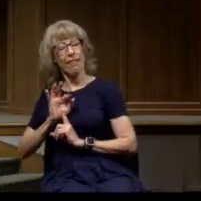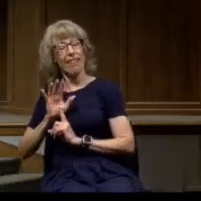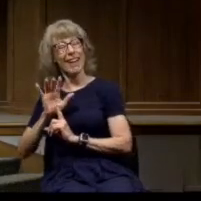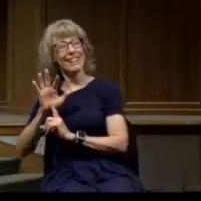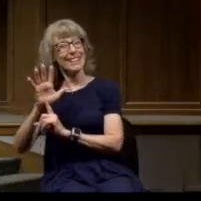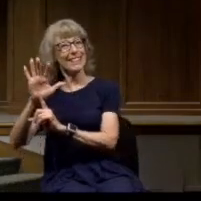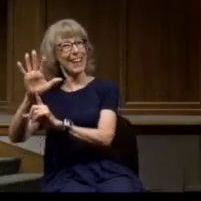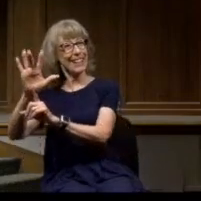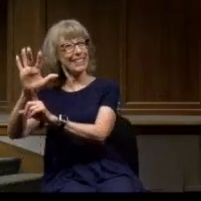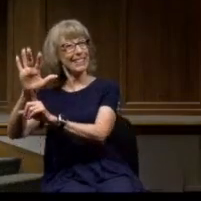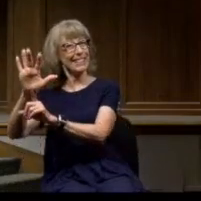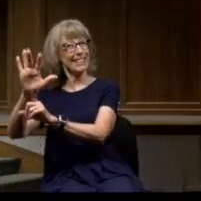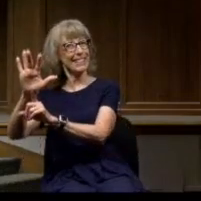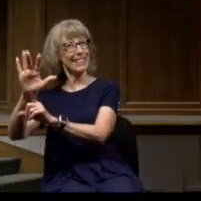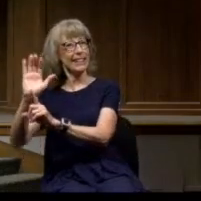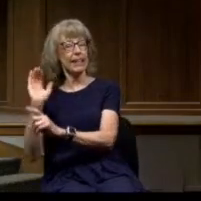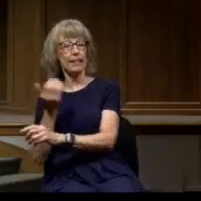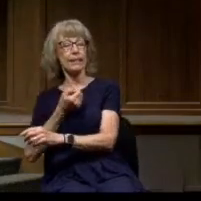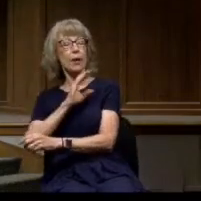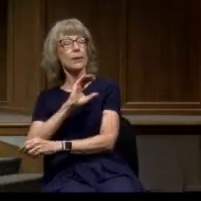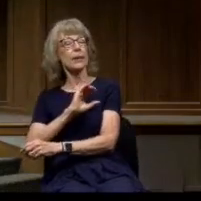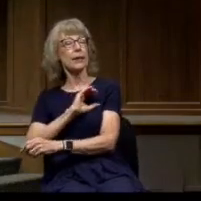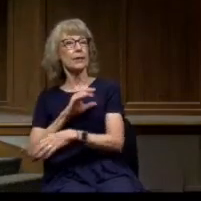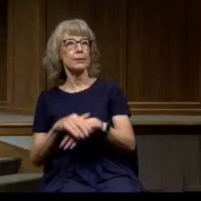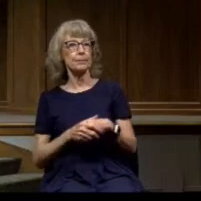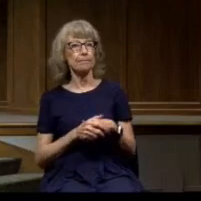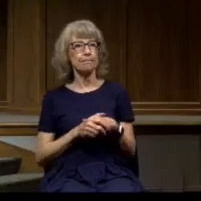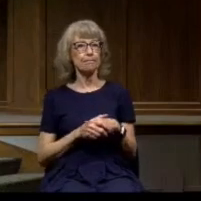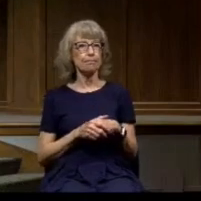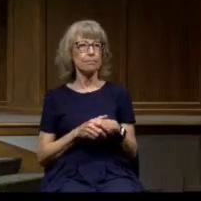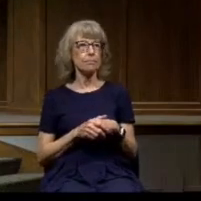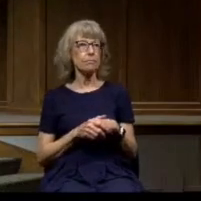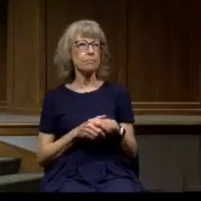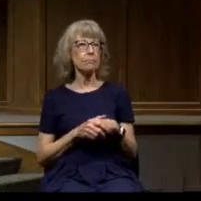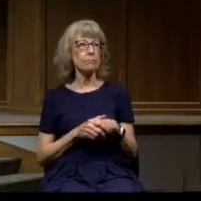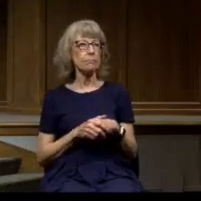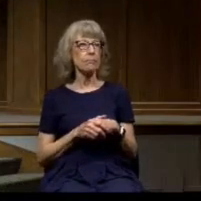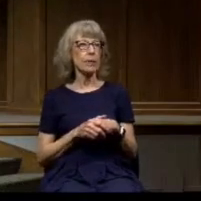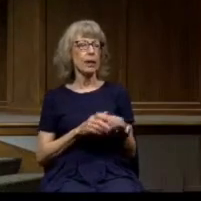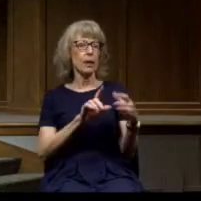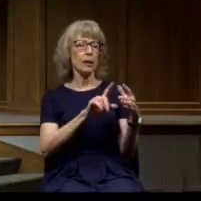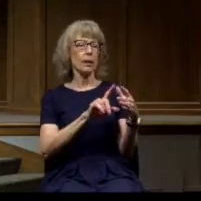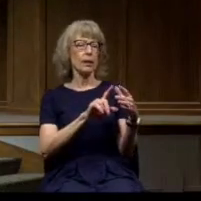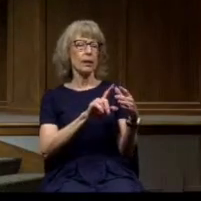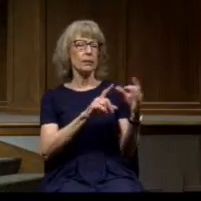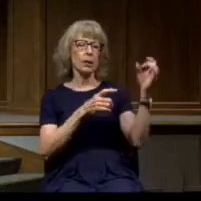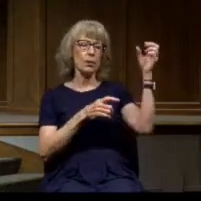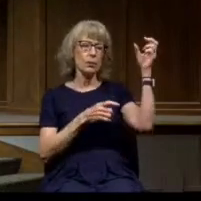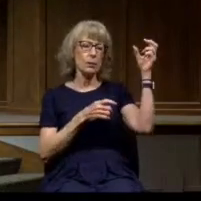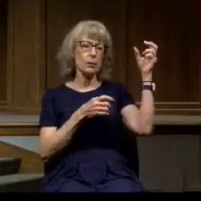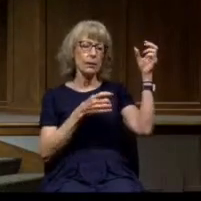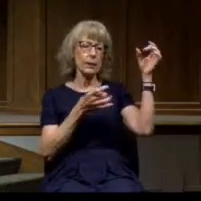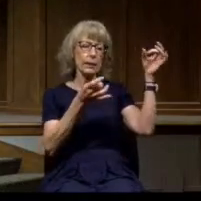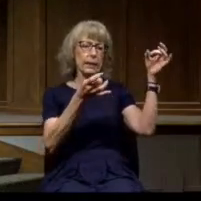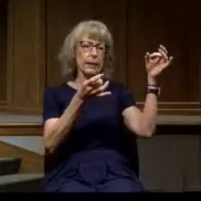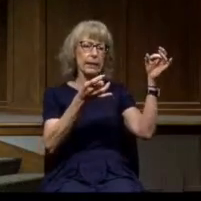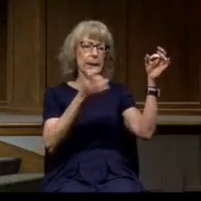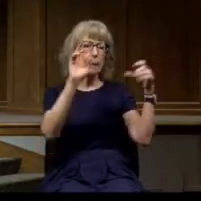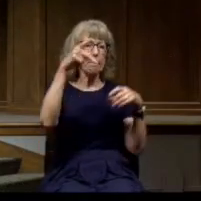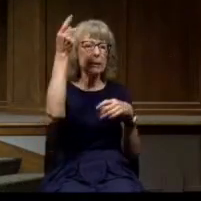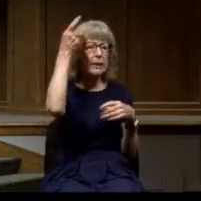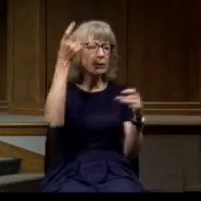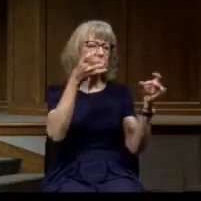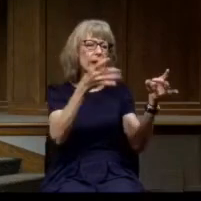you ever wonder where all the partisan hatred started? A lot of historians think it goes all the way back to